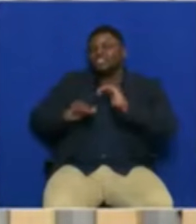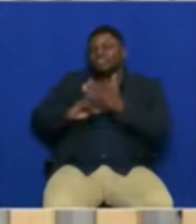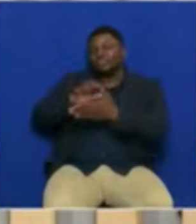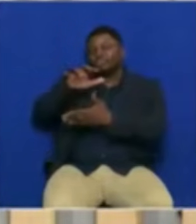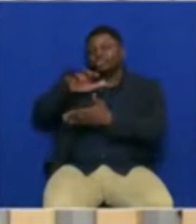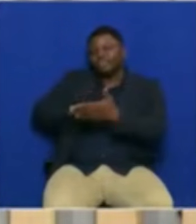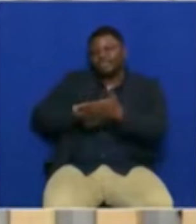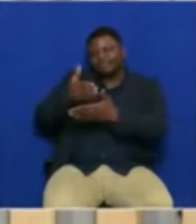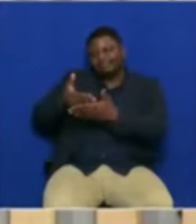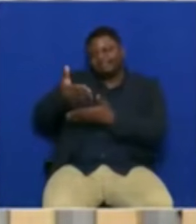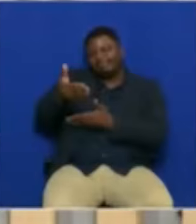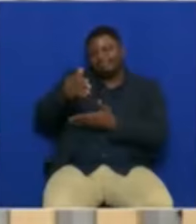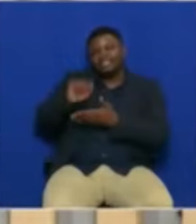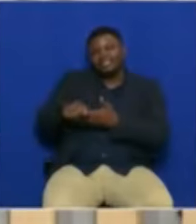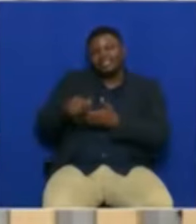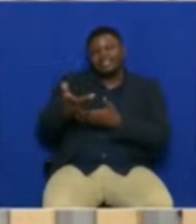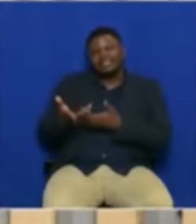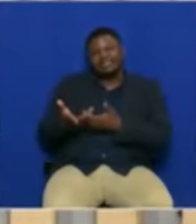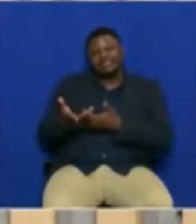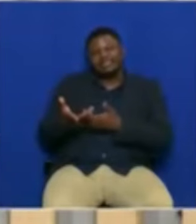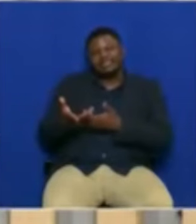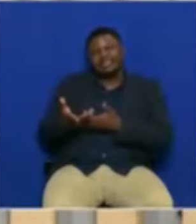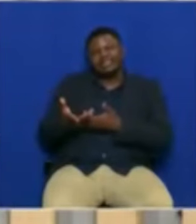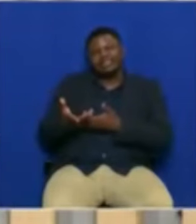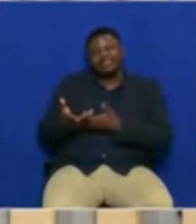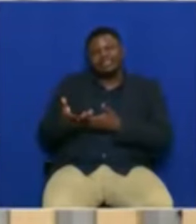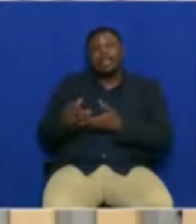Commissioner, as I said, this is drafted by the prosecutor.